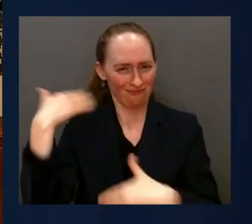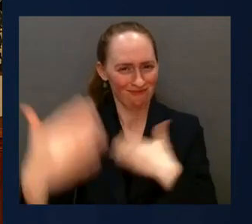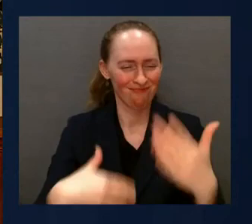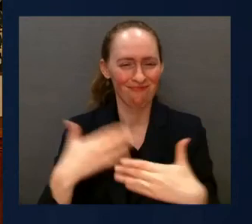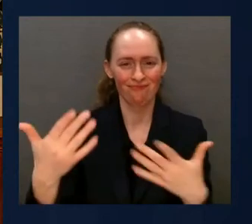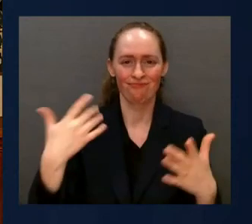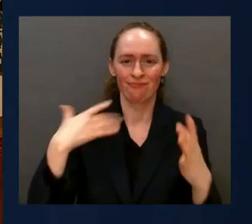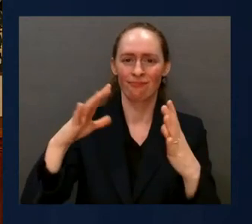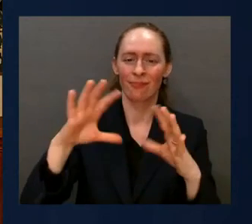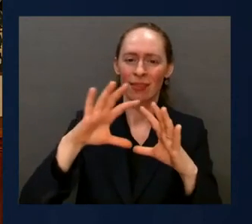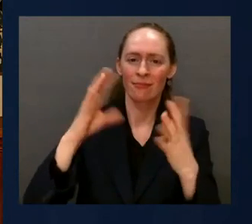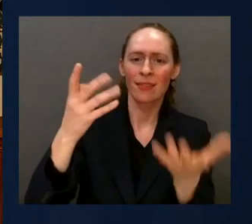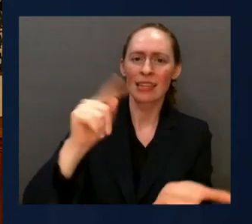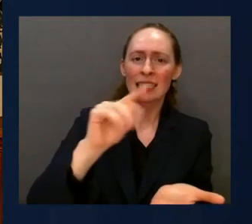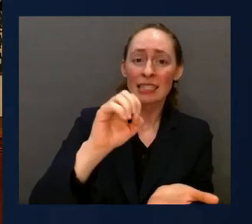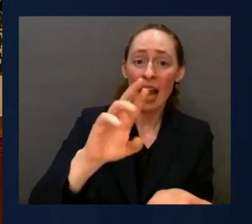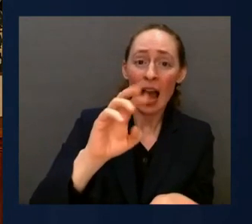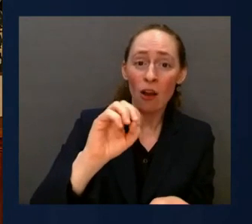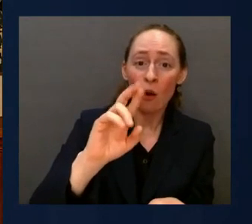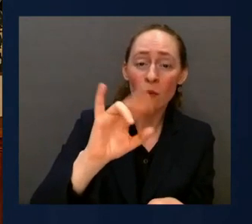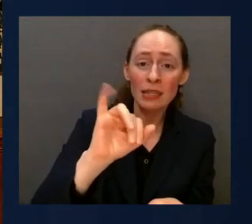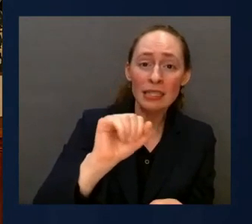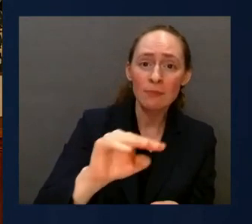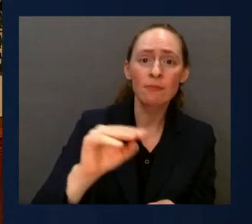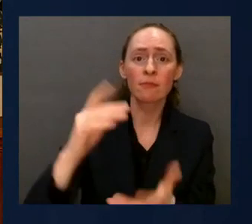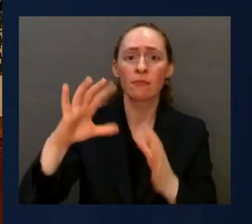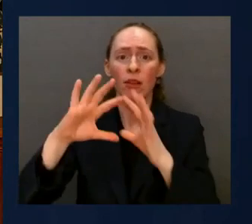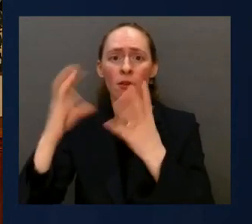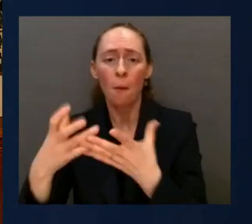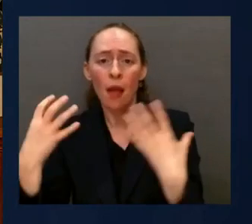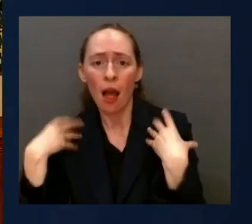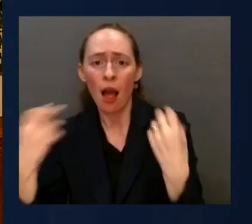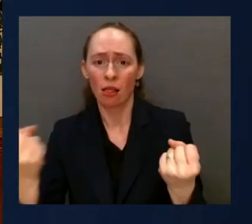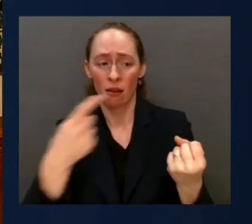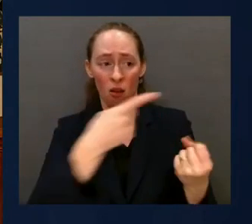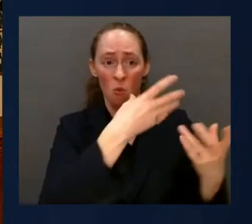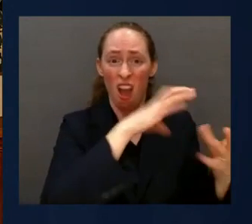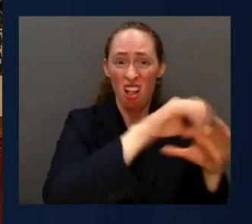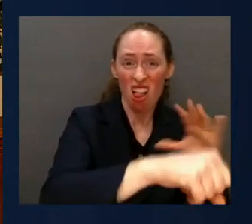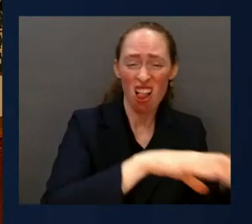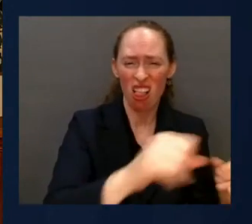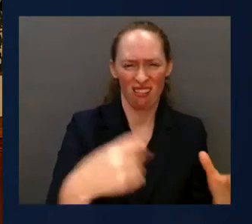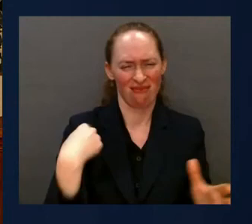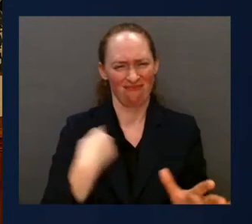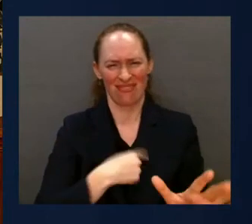aggression. Allies are stepping up, spending more, and doing more. Look,